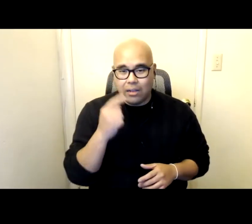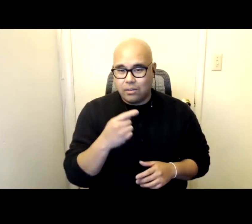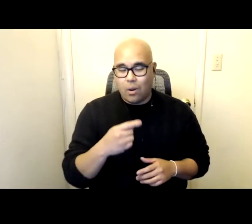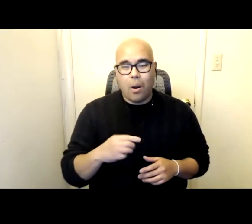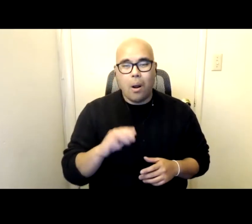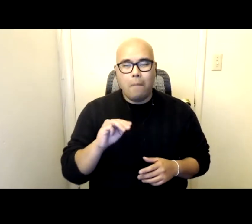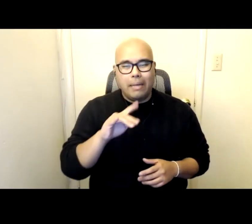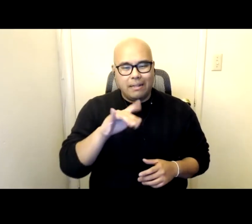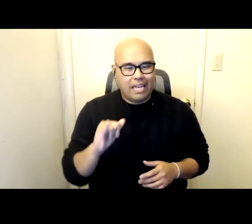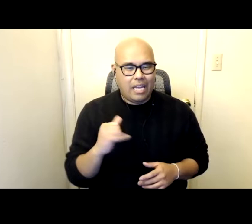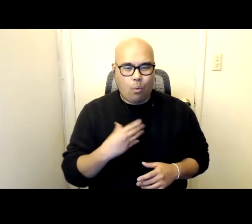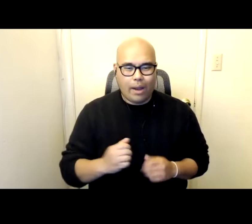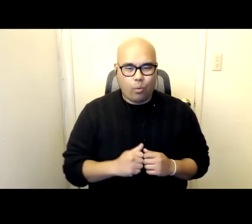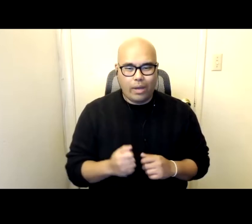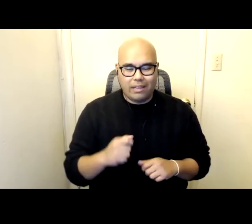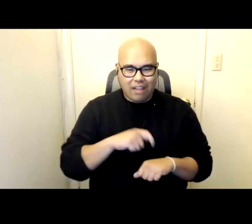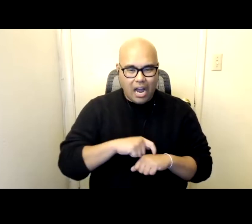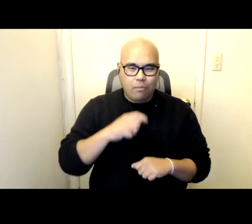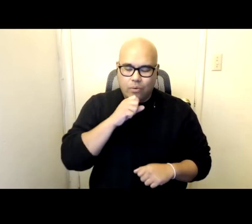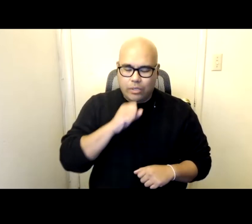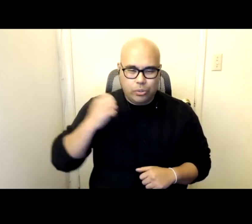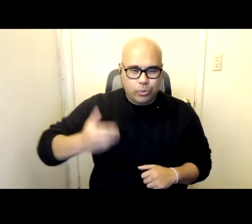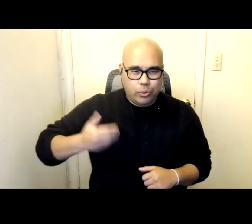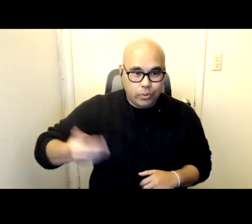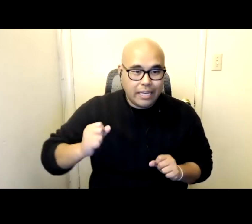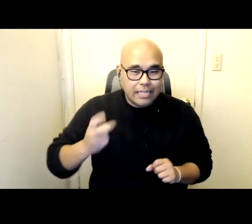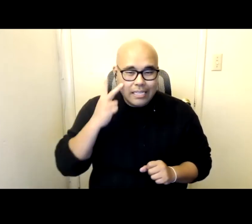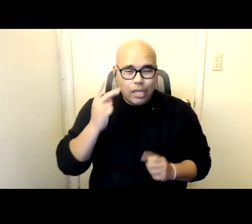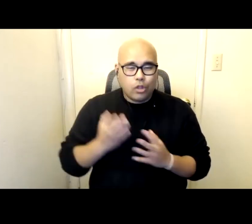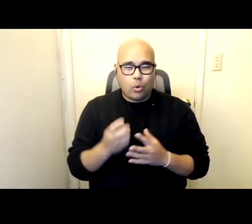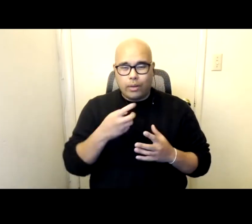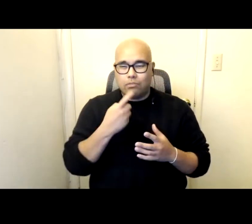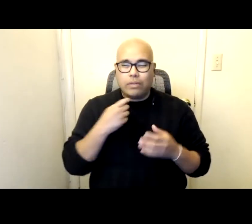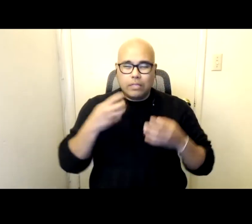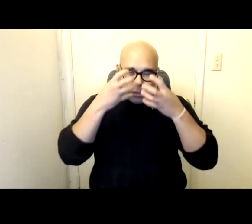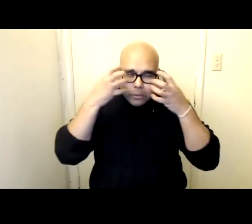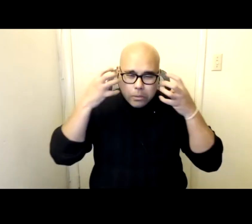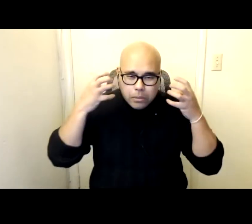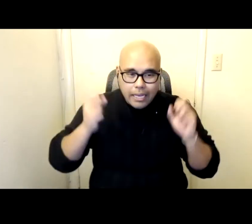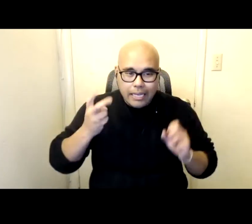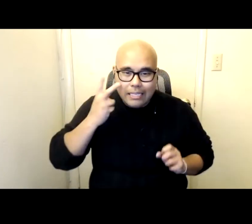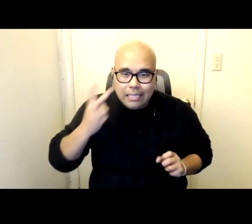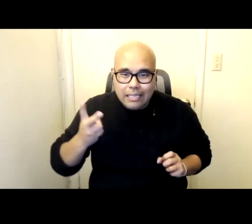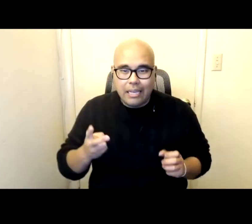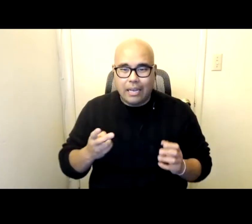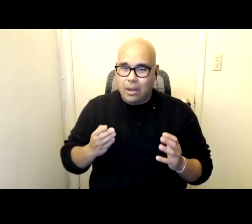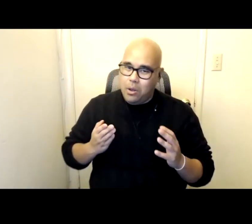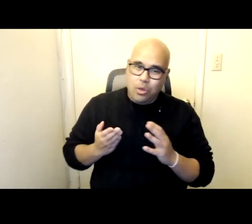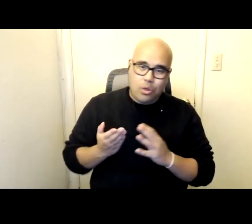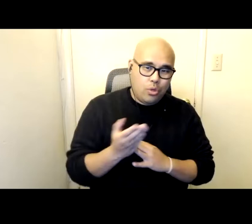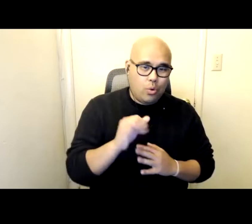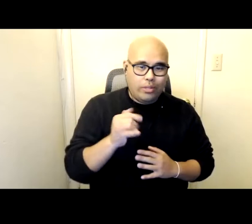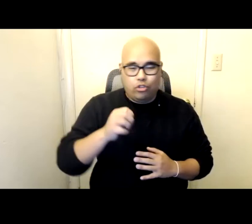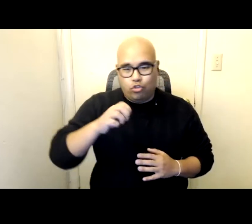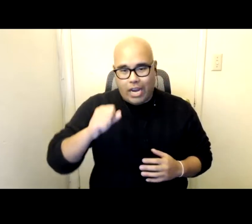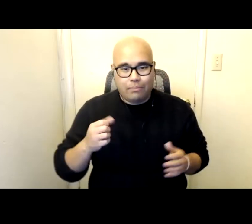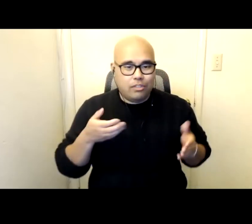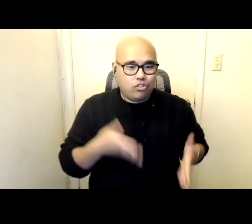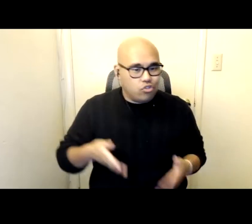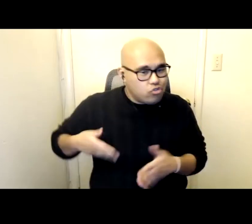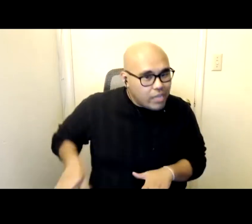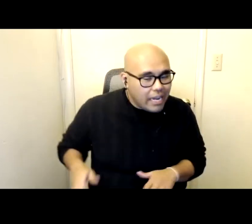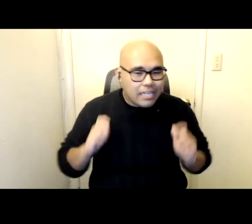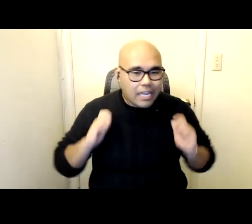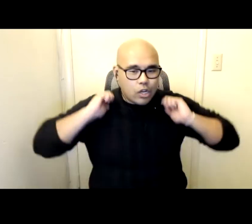time. He's seen through the cataracts, can see beyond James's generic jeans and hoodie